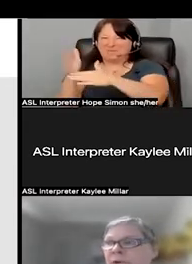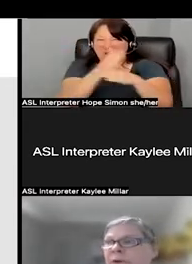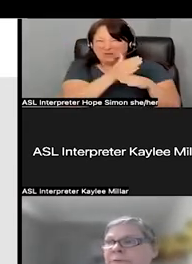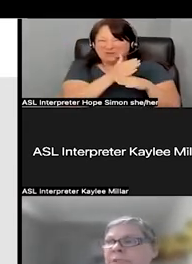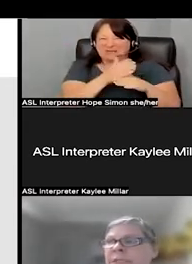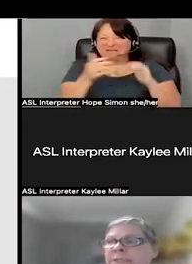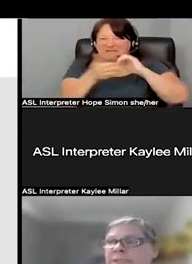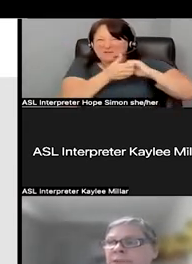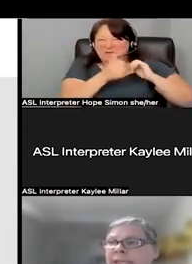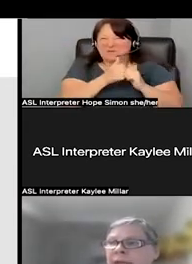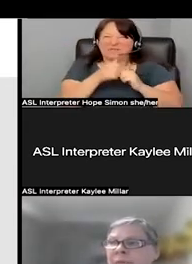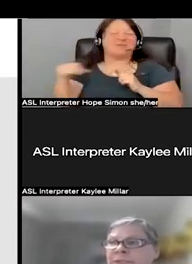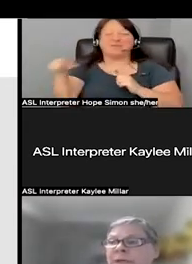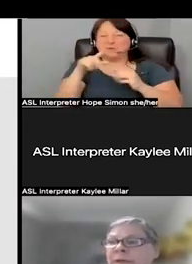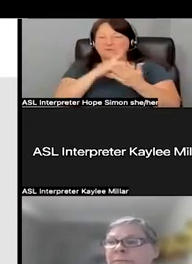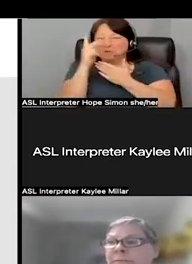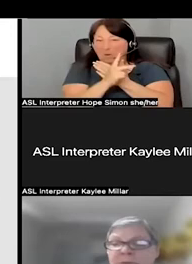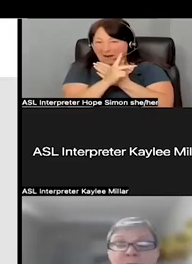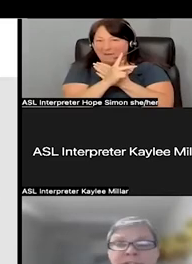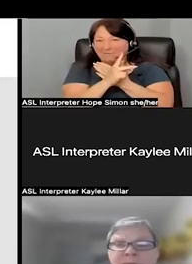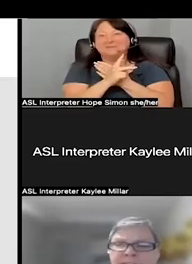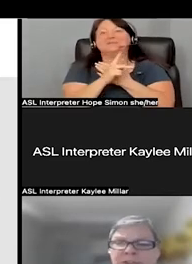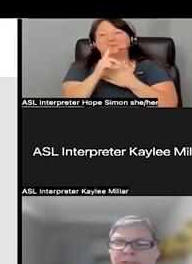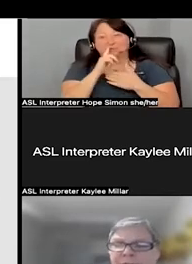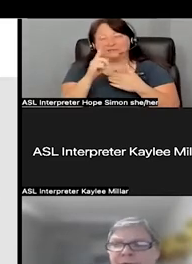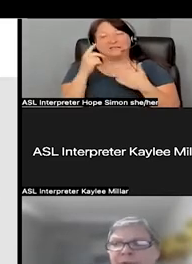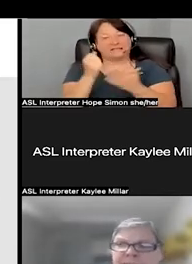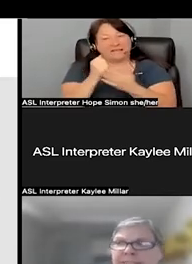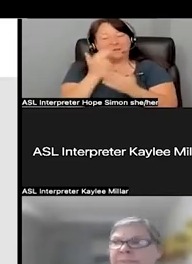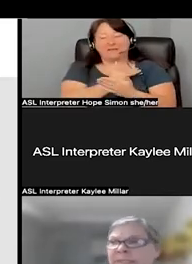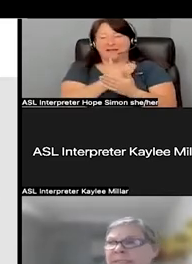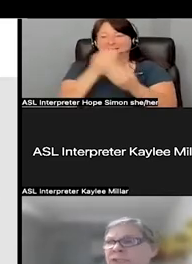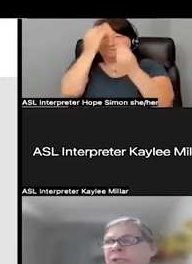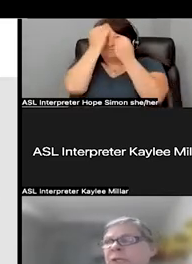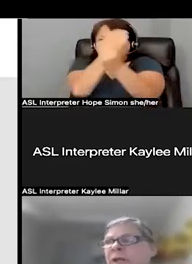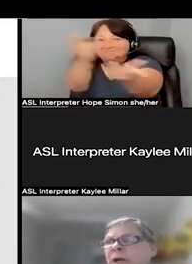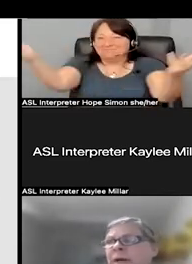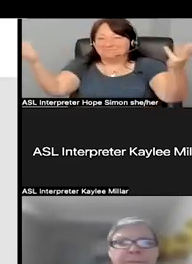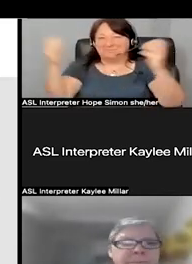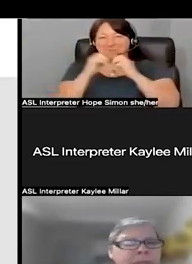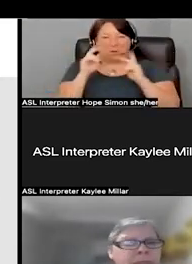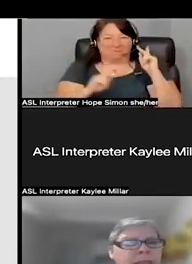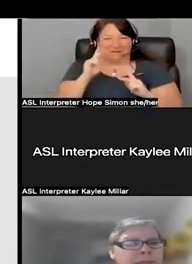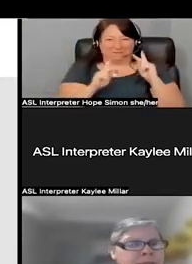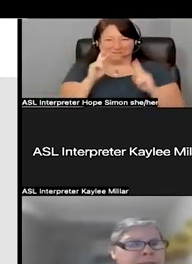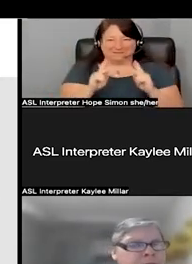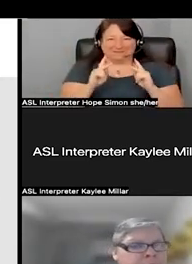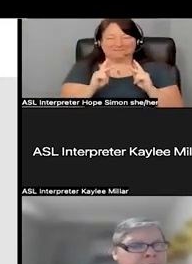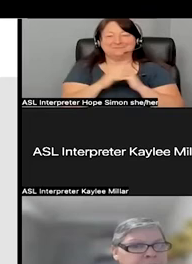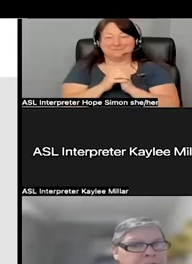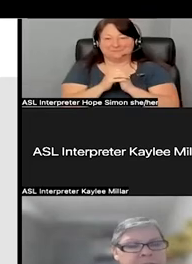volunteer programs has certainly helped reach the message a little further than a city message. And